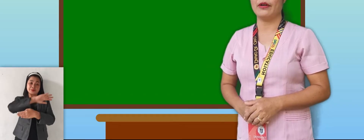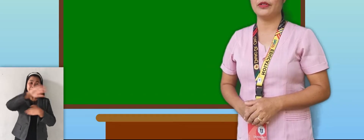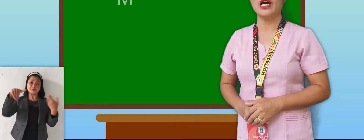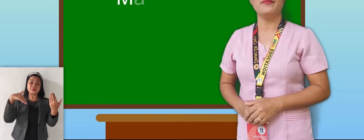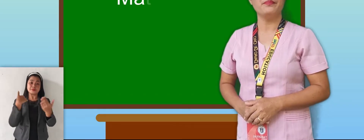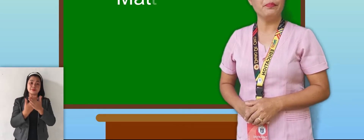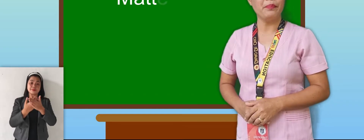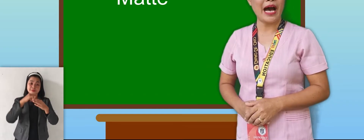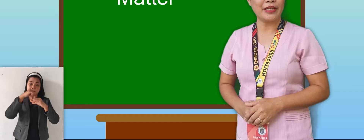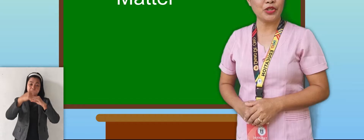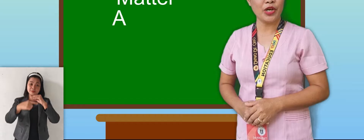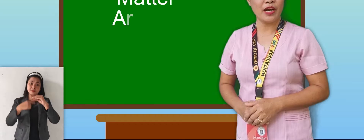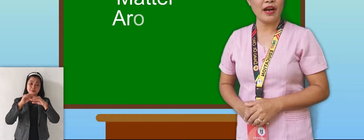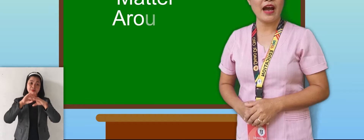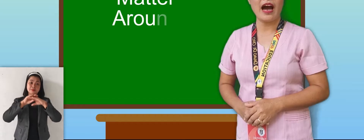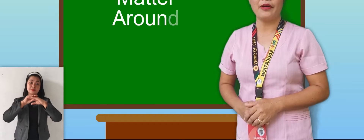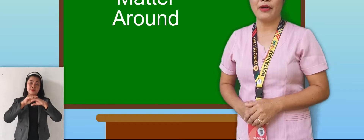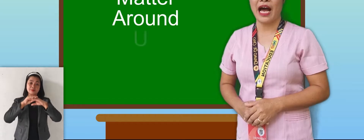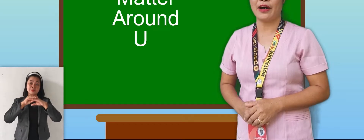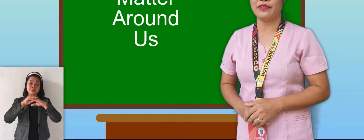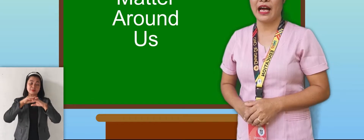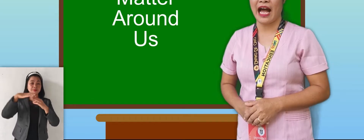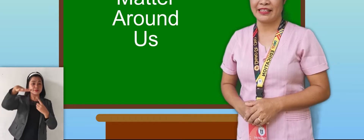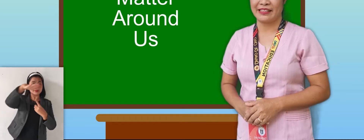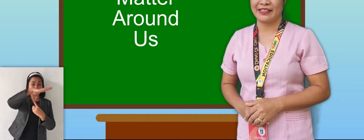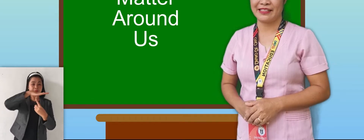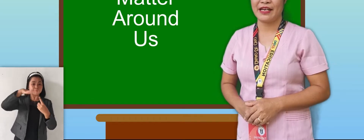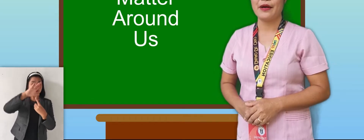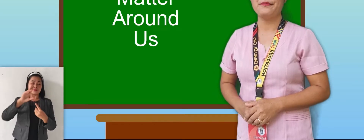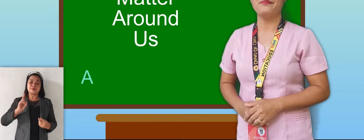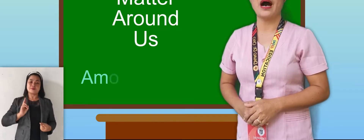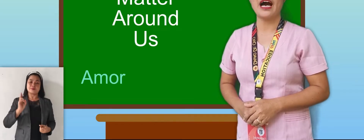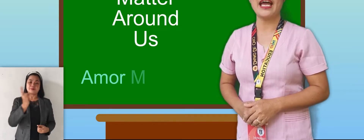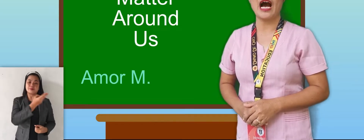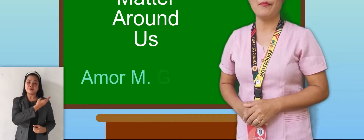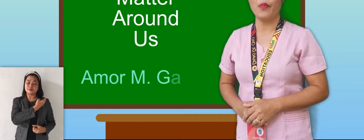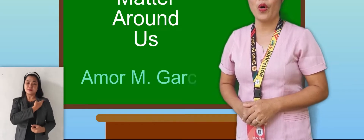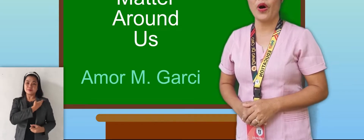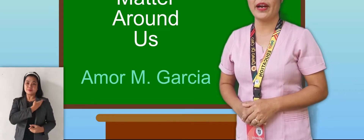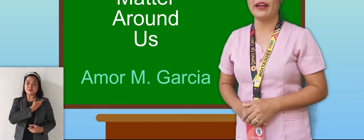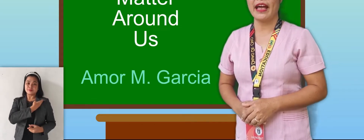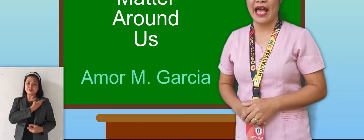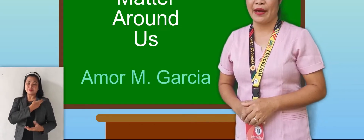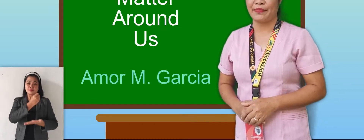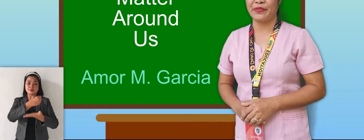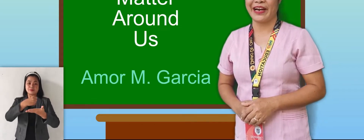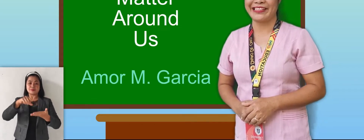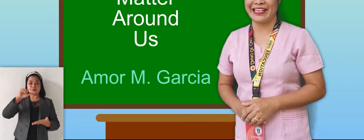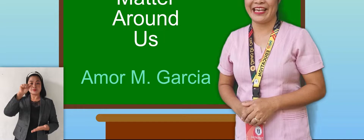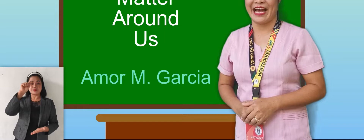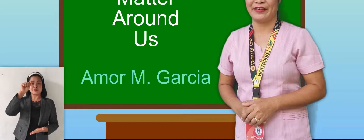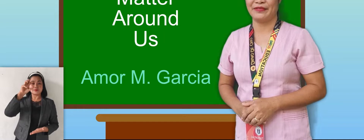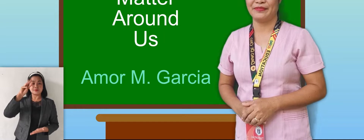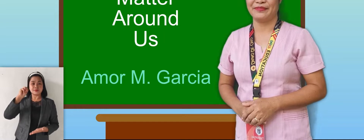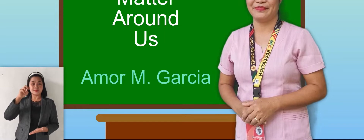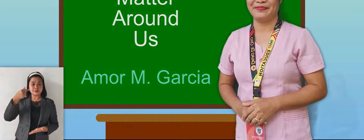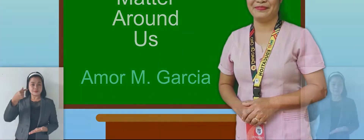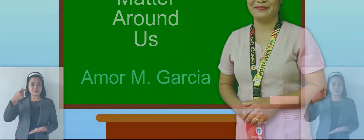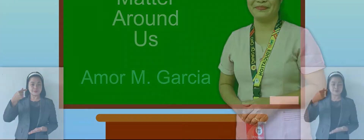about Matter Around Us by Amor M. Garcia.